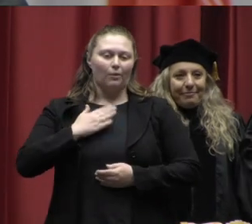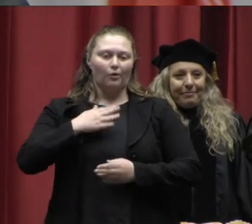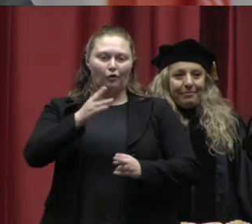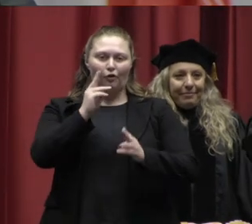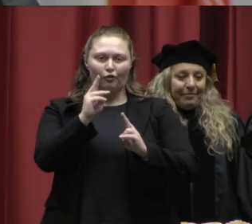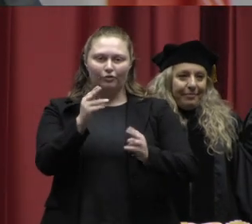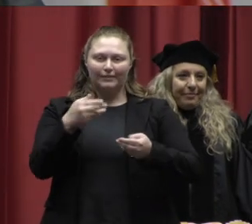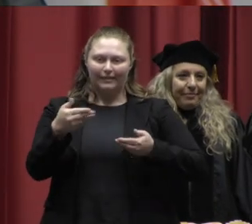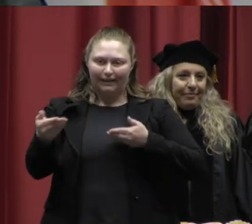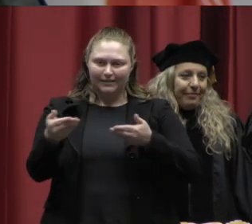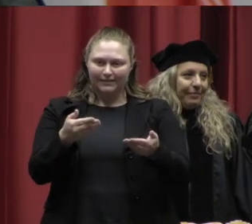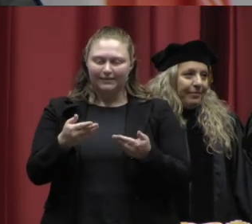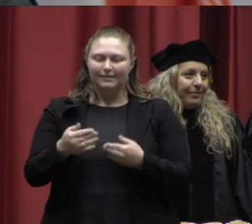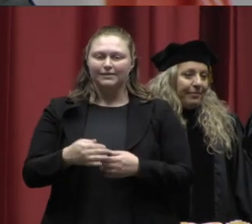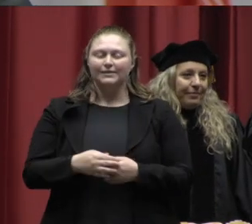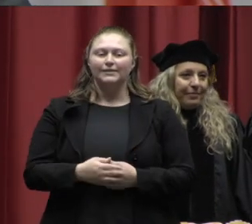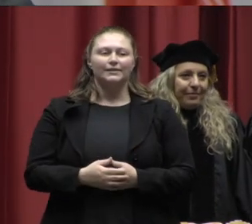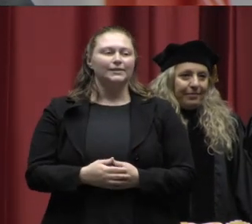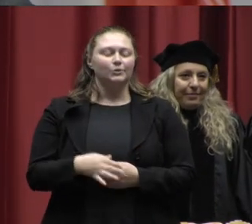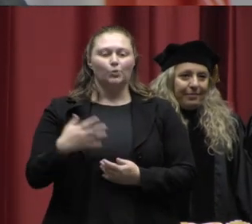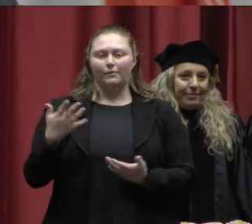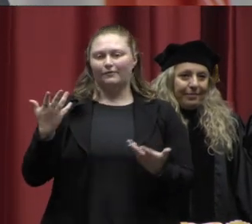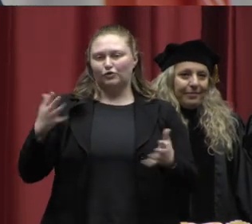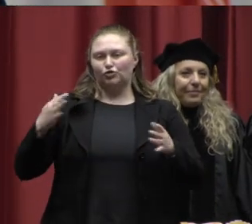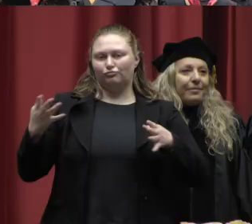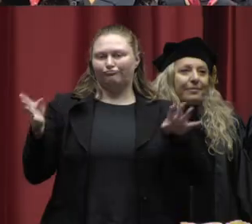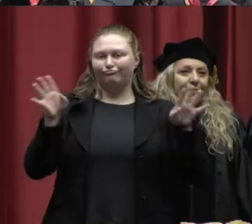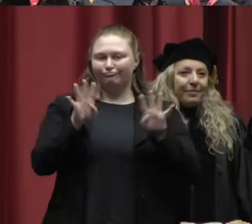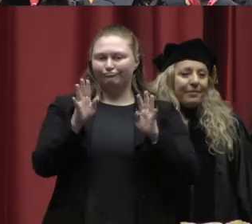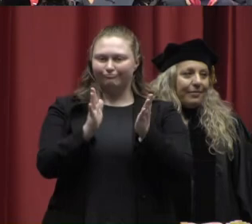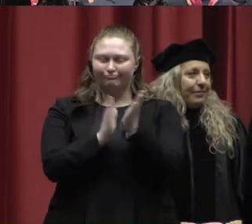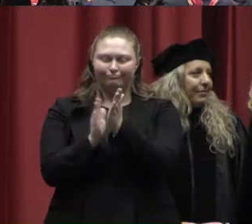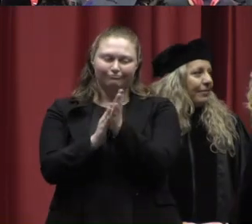guests who have joined me on stage.